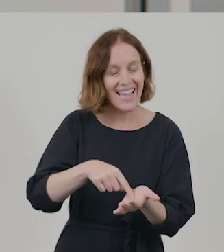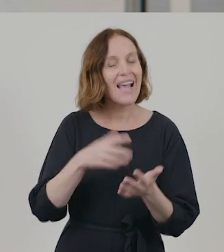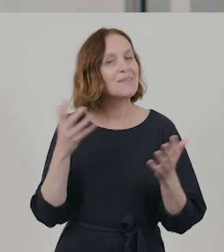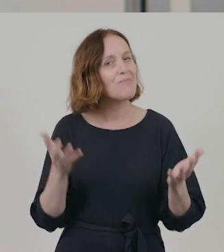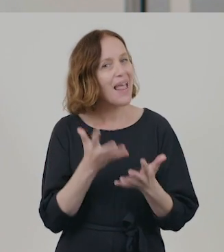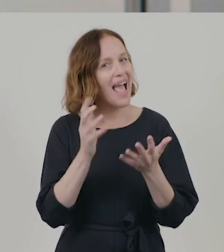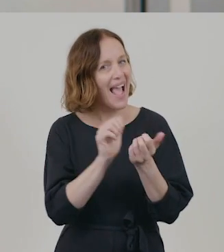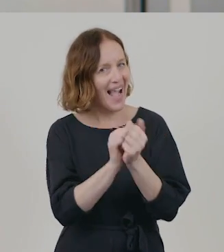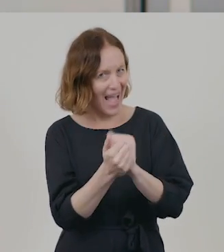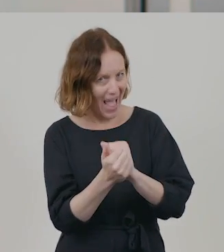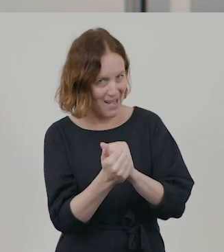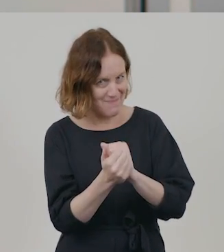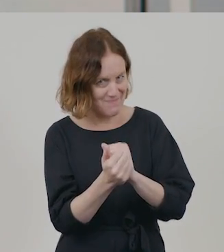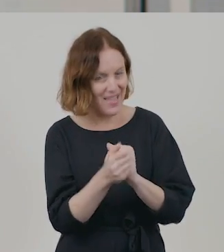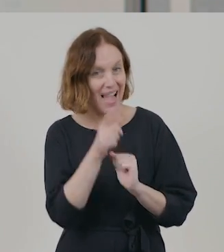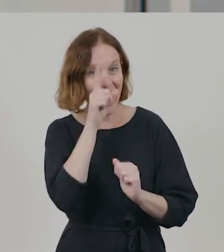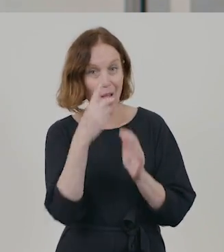I am hopping.